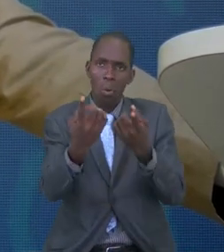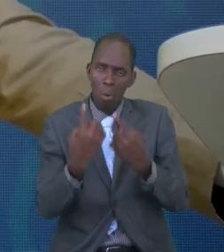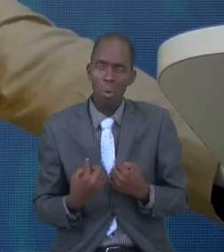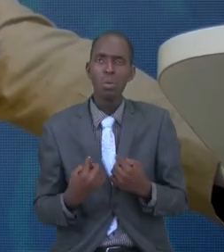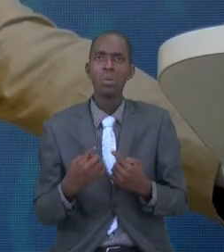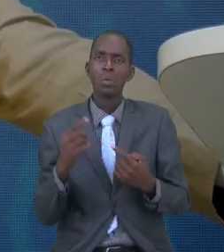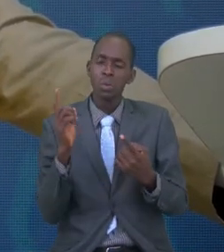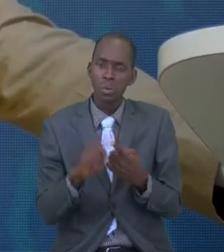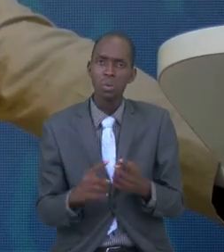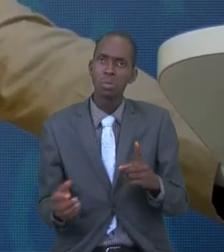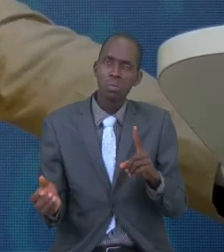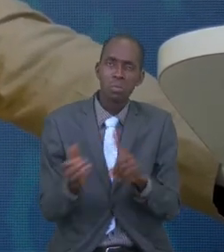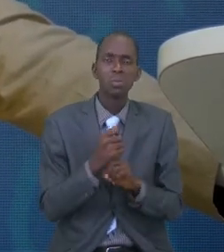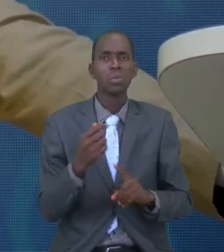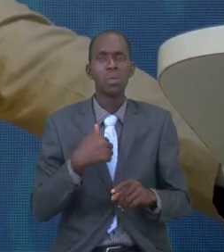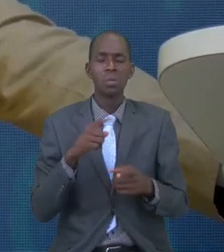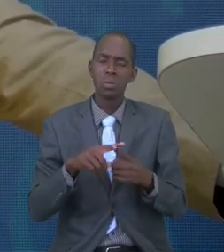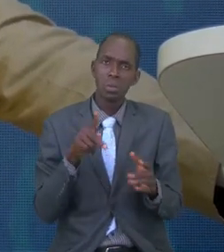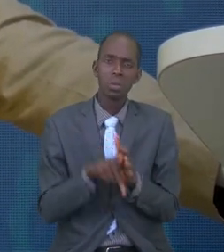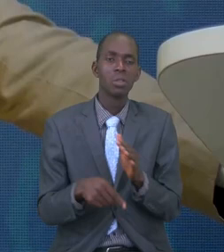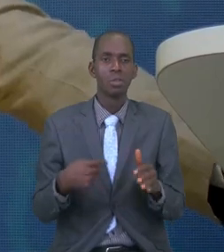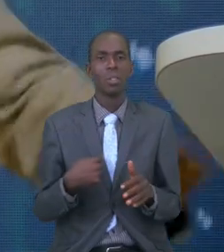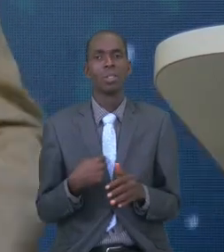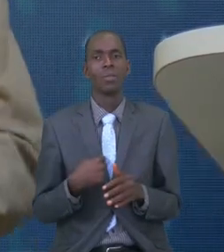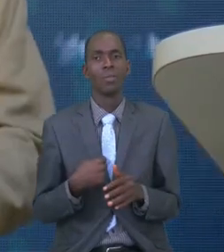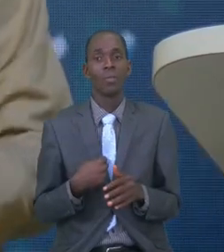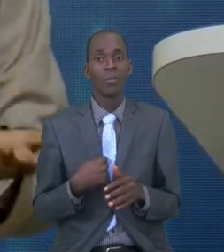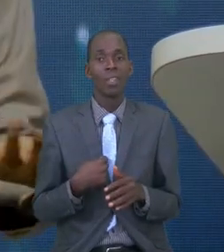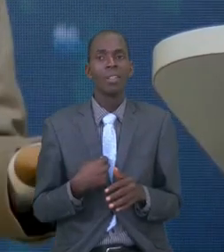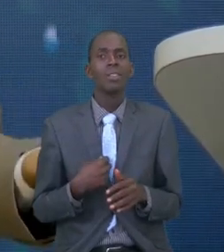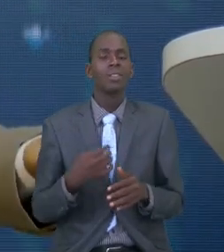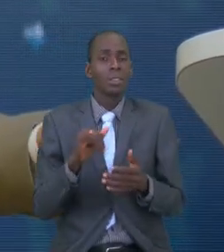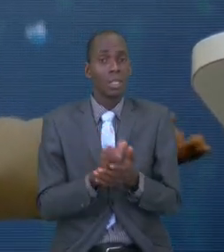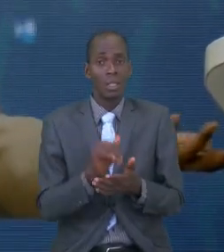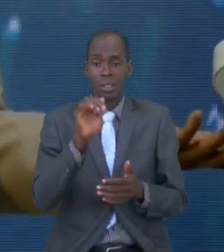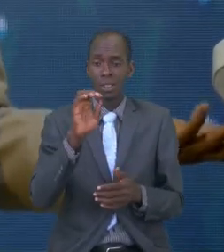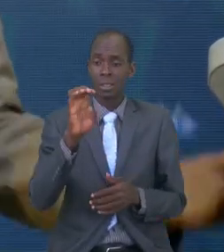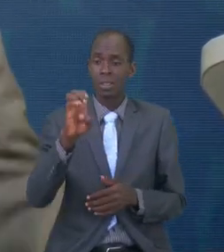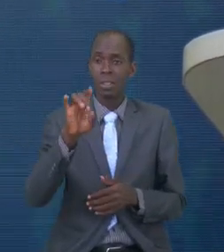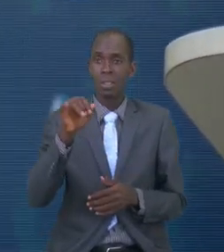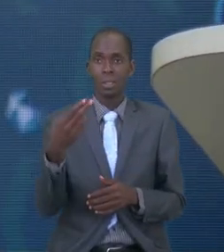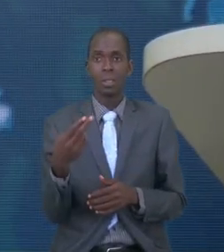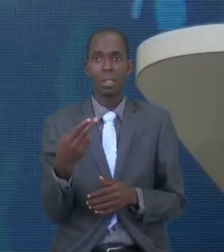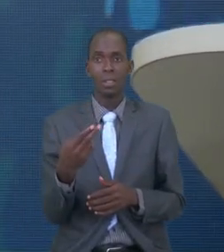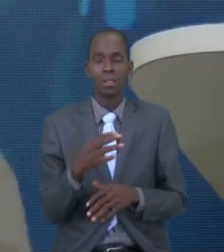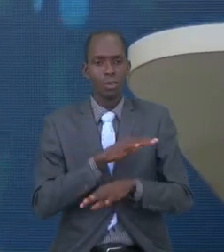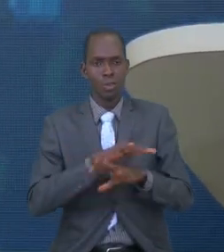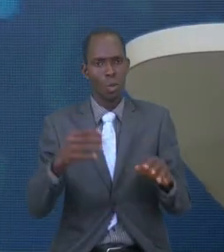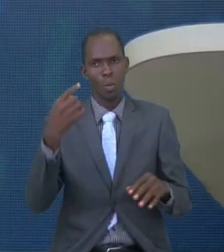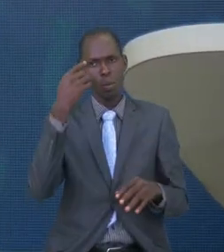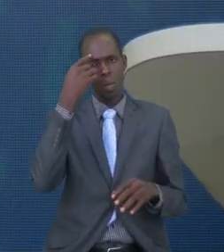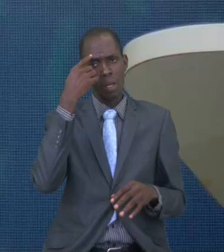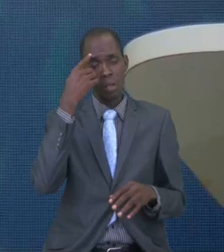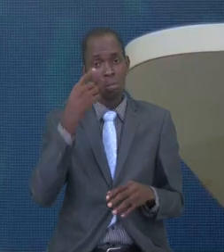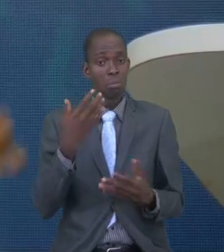of despair and despondency. That Elijah now did not care, did not mind